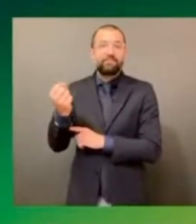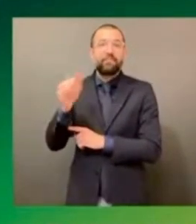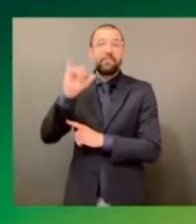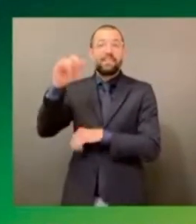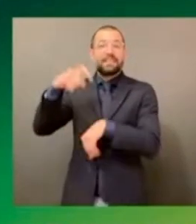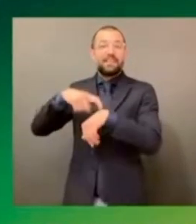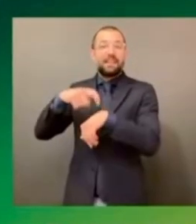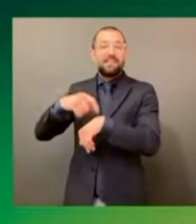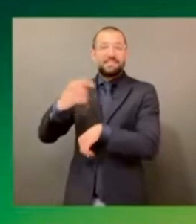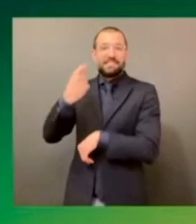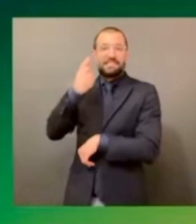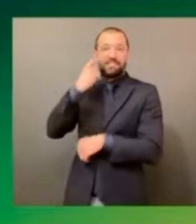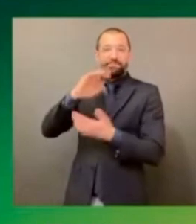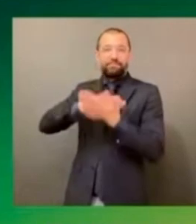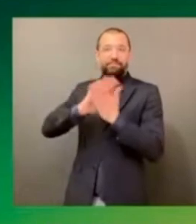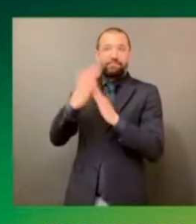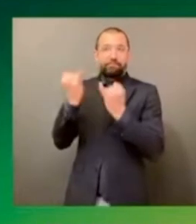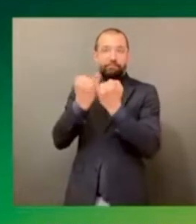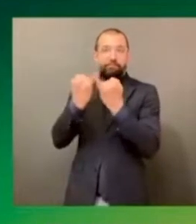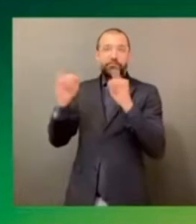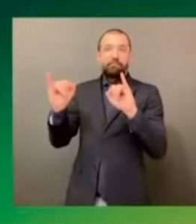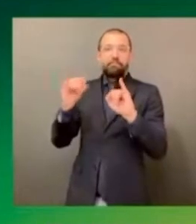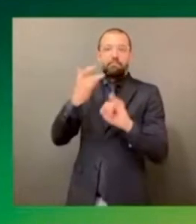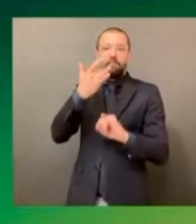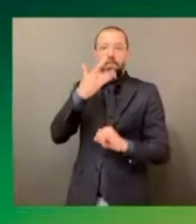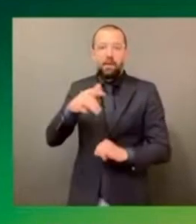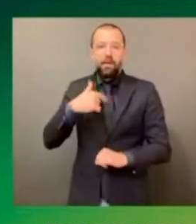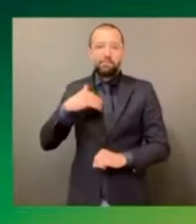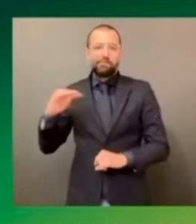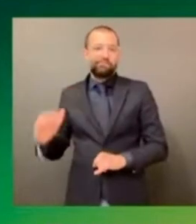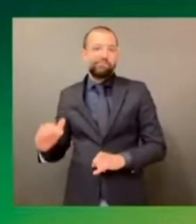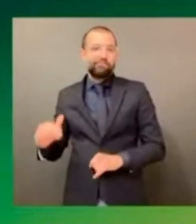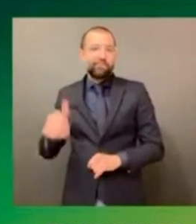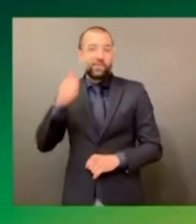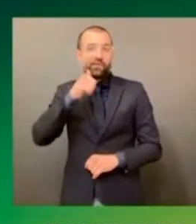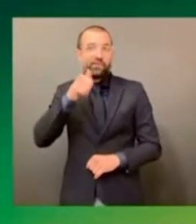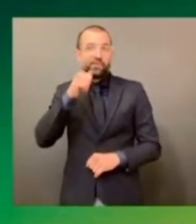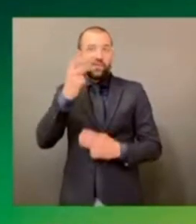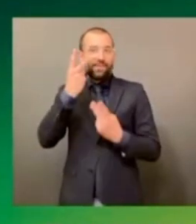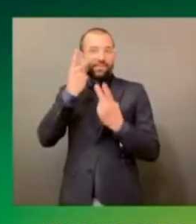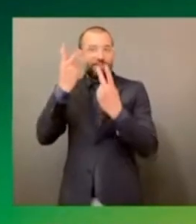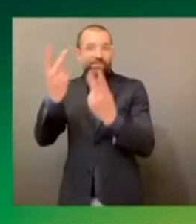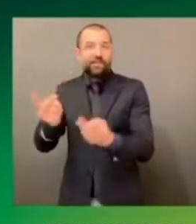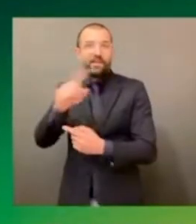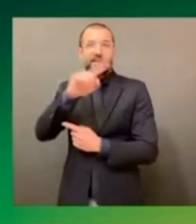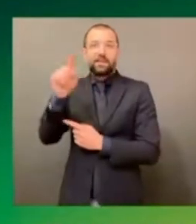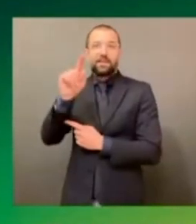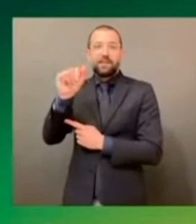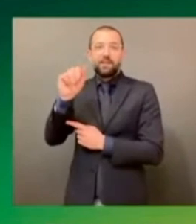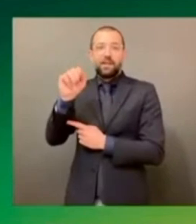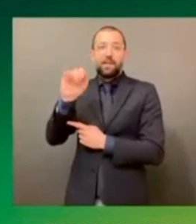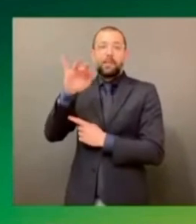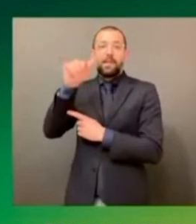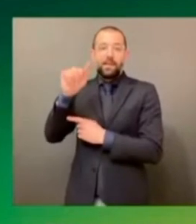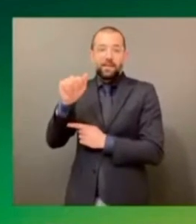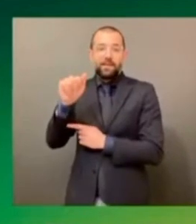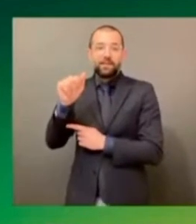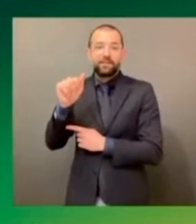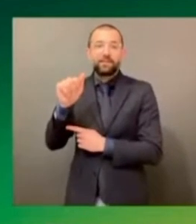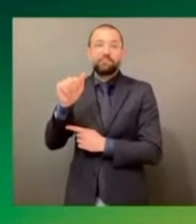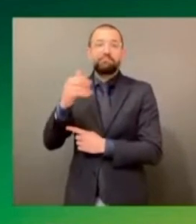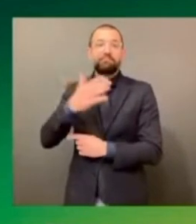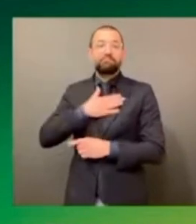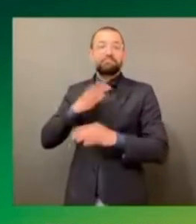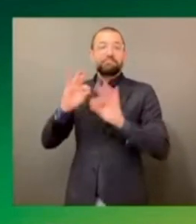to visit them in Zambia as a young girl. The values that guided my relatives when they were there and